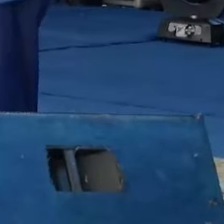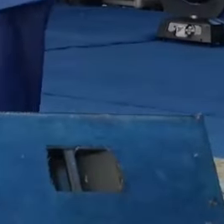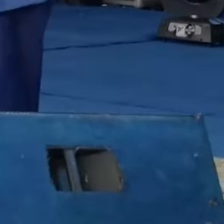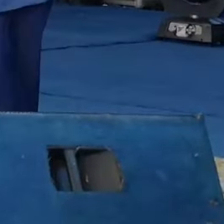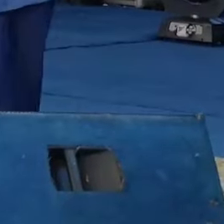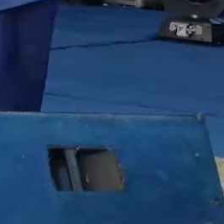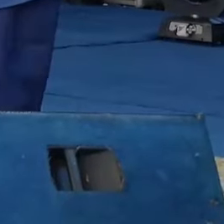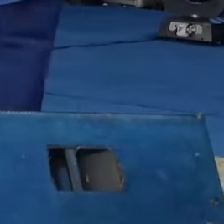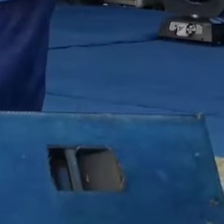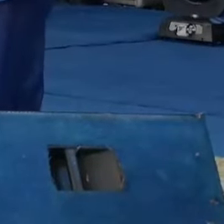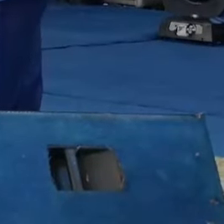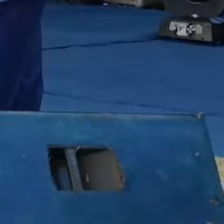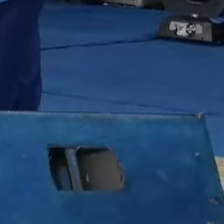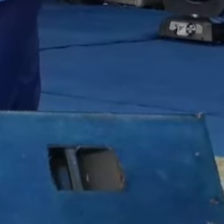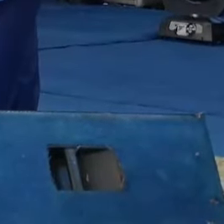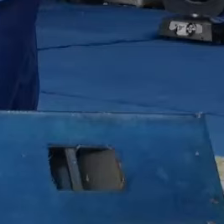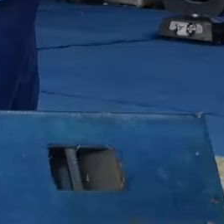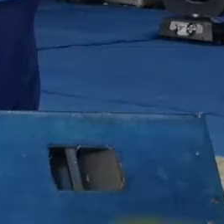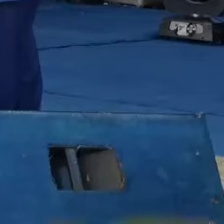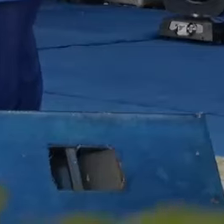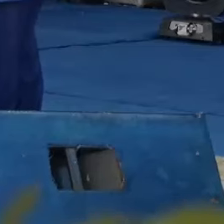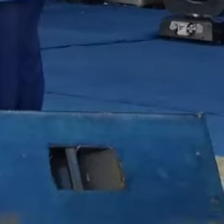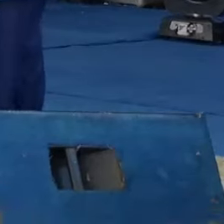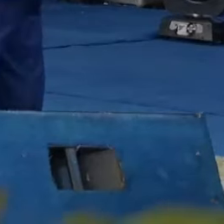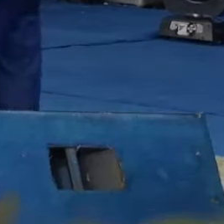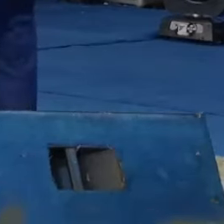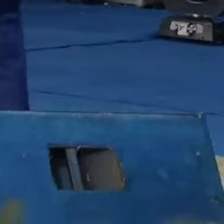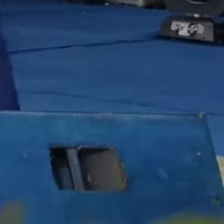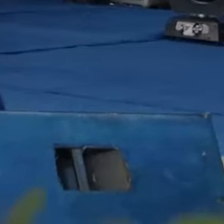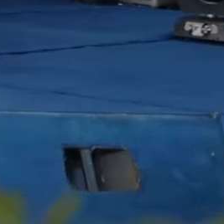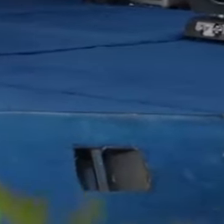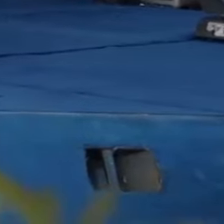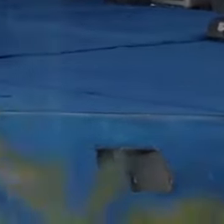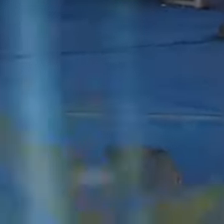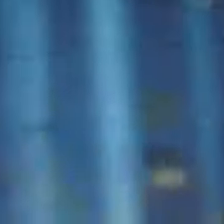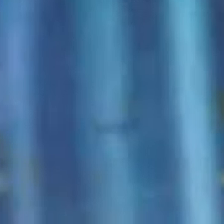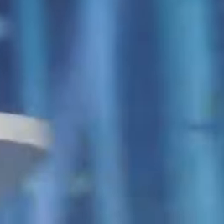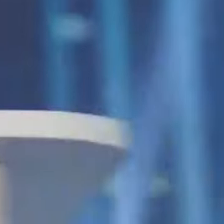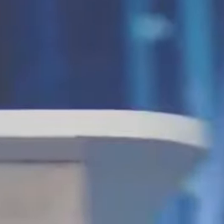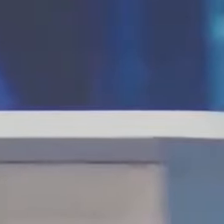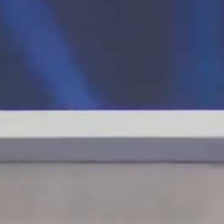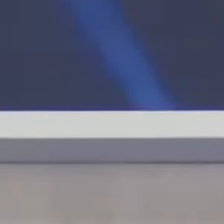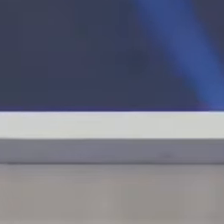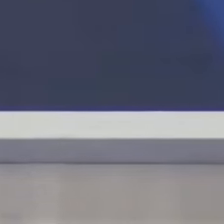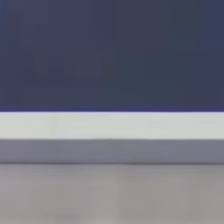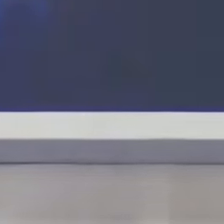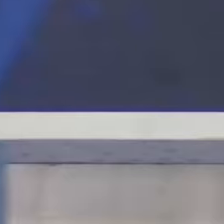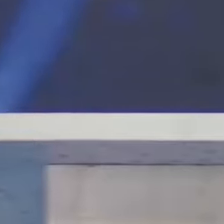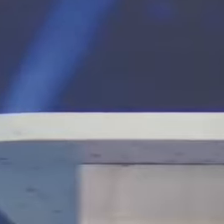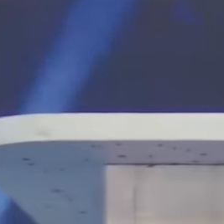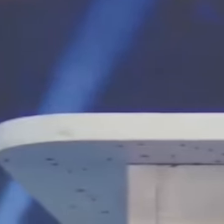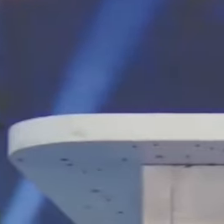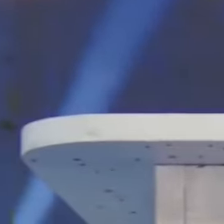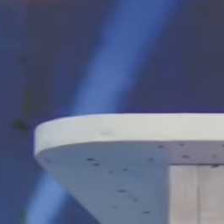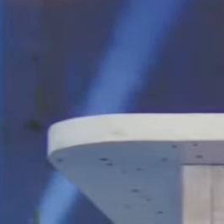mind towards your goal, the great goal, the mind will tell you, will show you